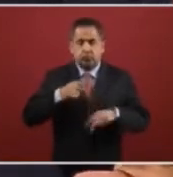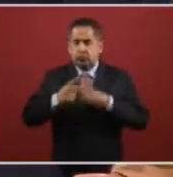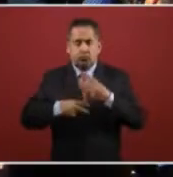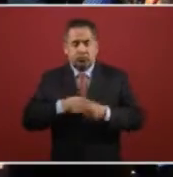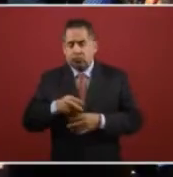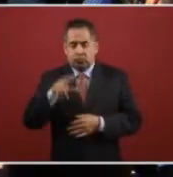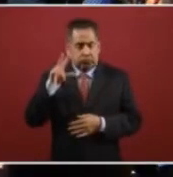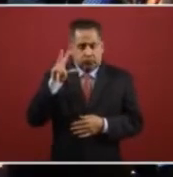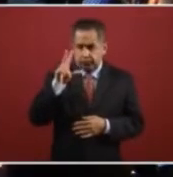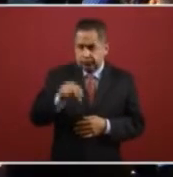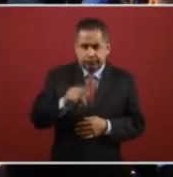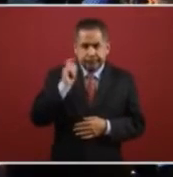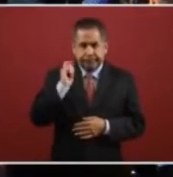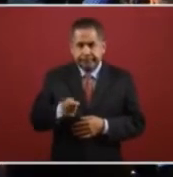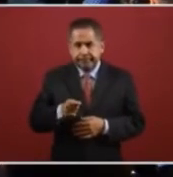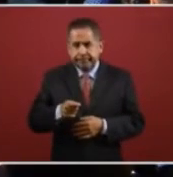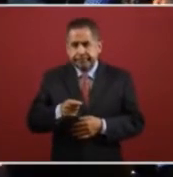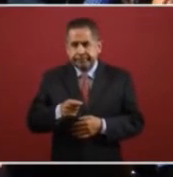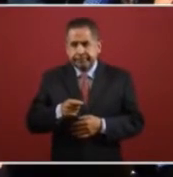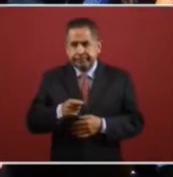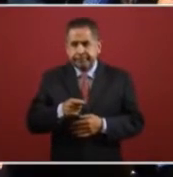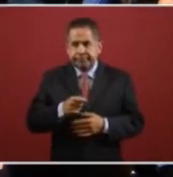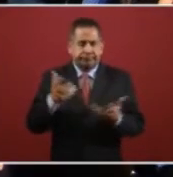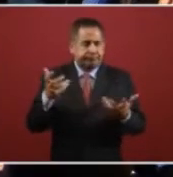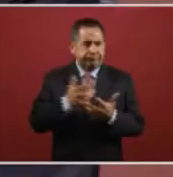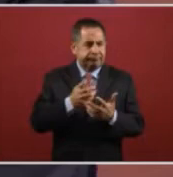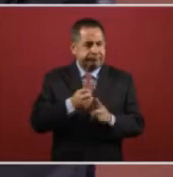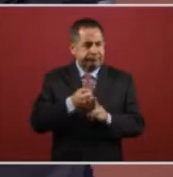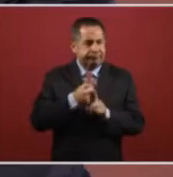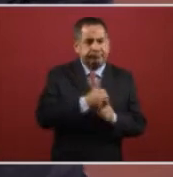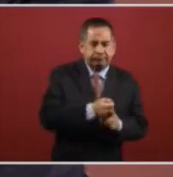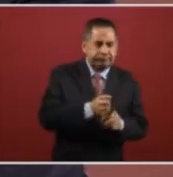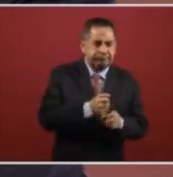And we are not going to proceed